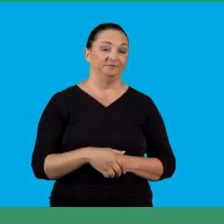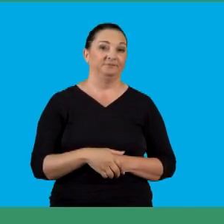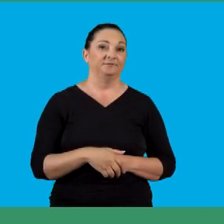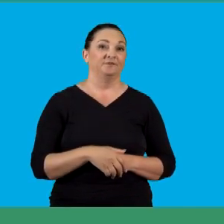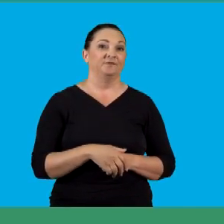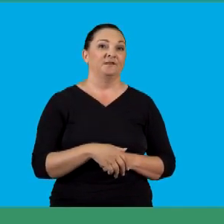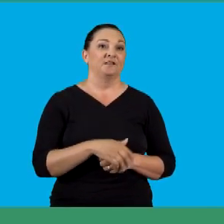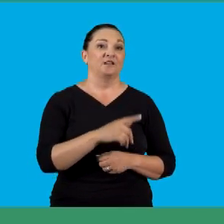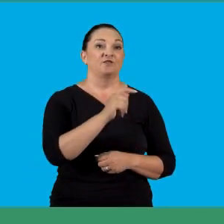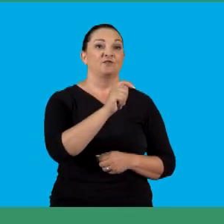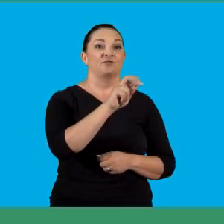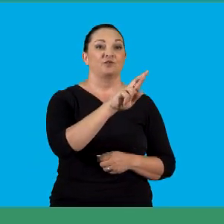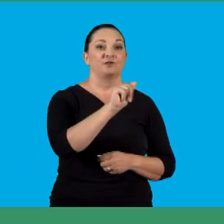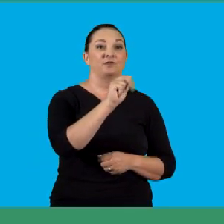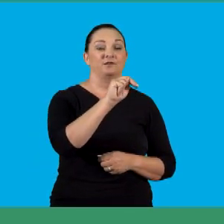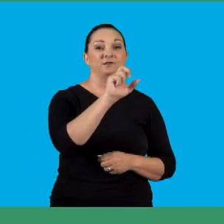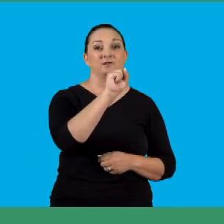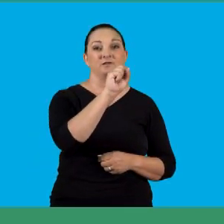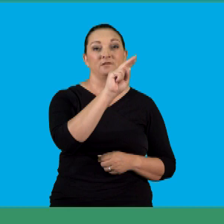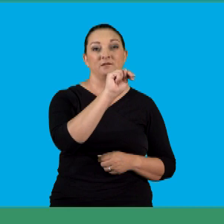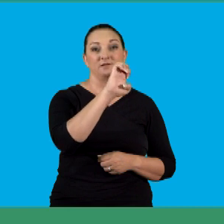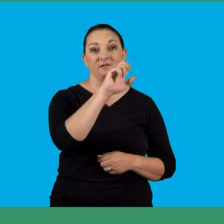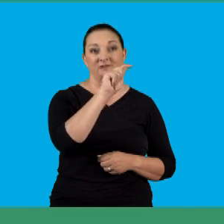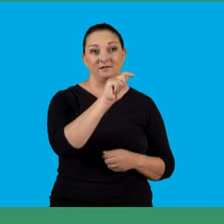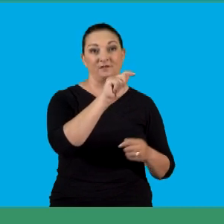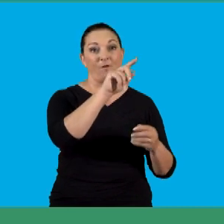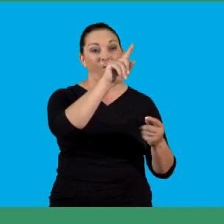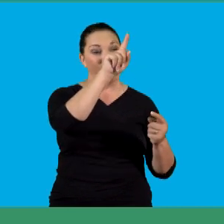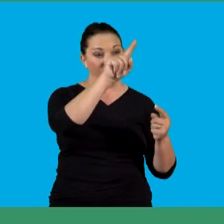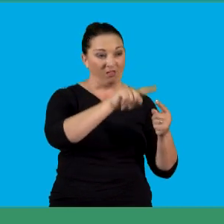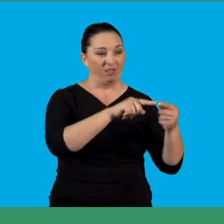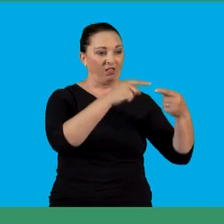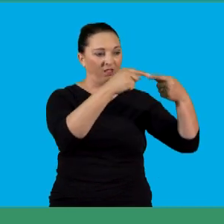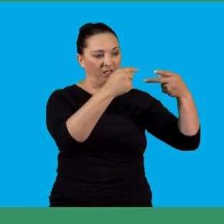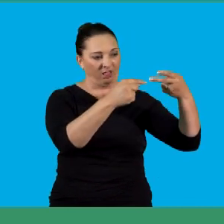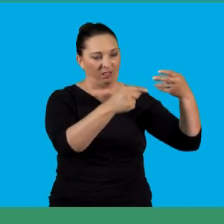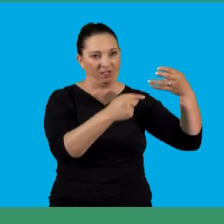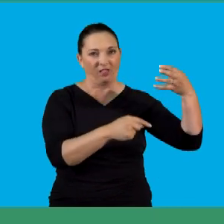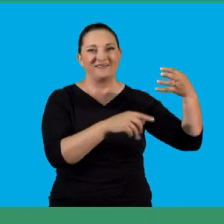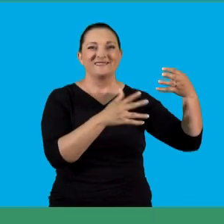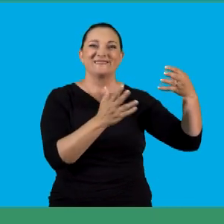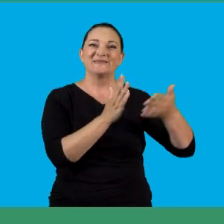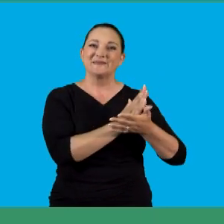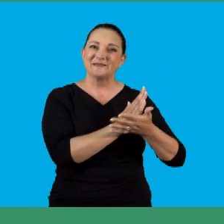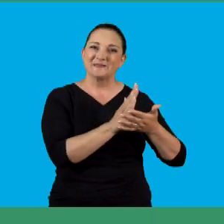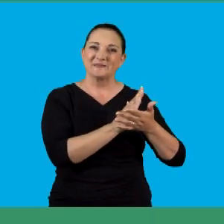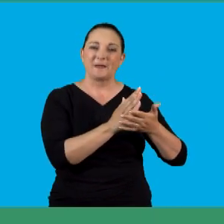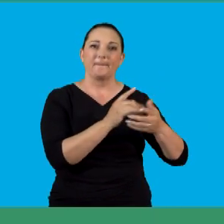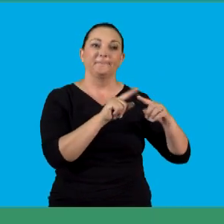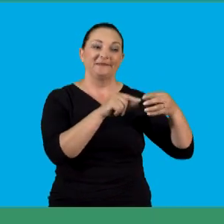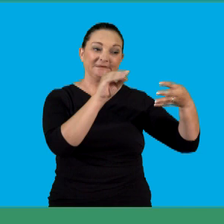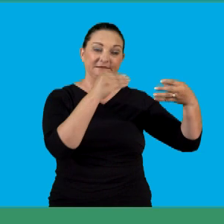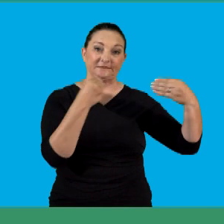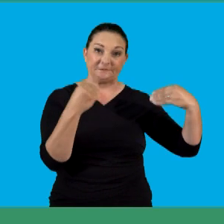have SABC, we have South African Airways, we have your Transnet. So these, before we move